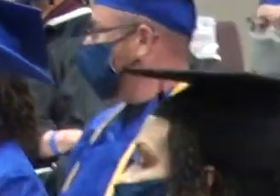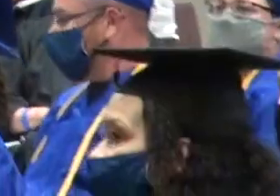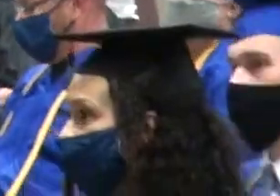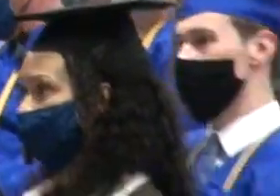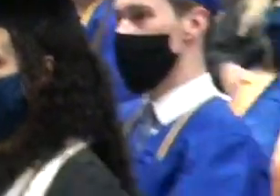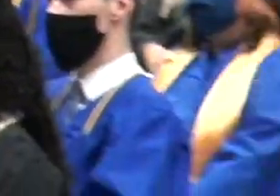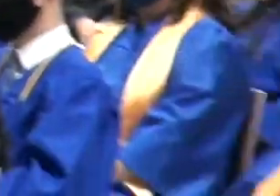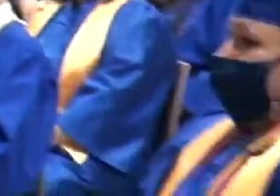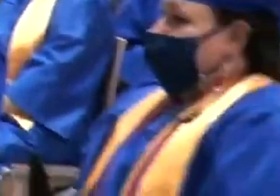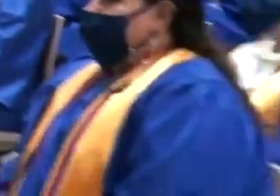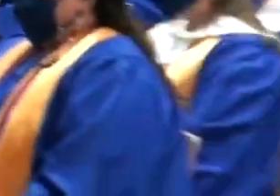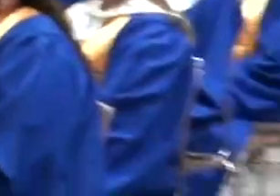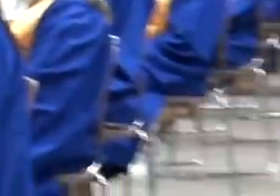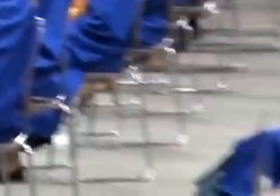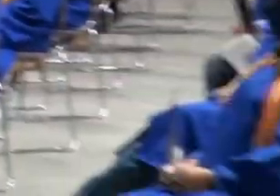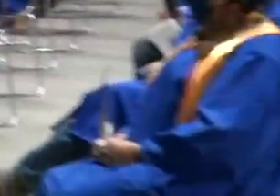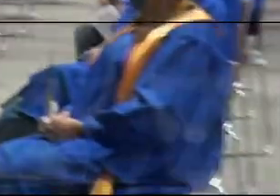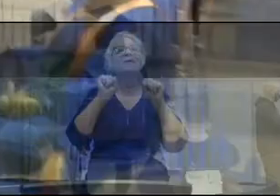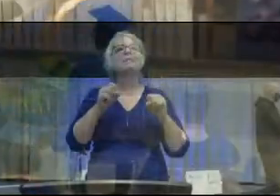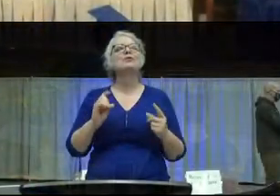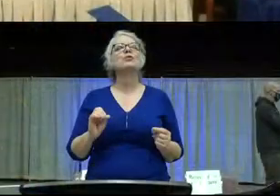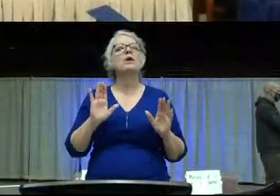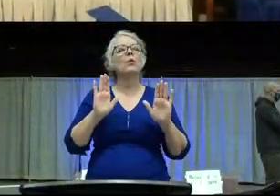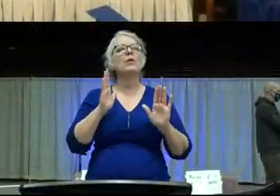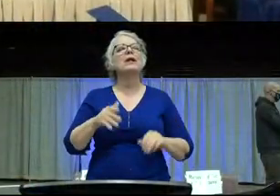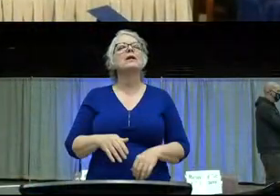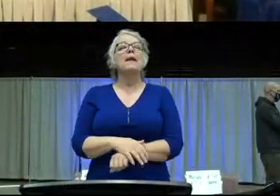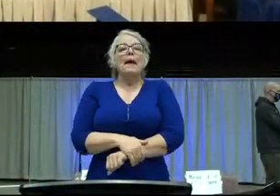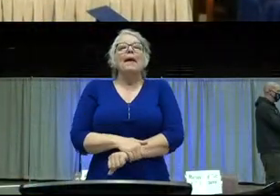Okay, I'm gonna get through this, I really am.